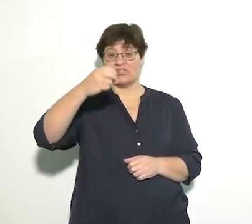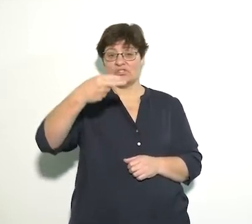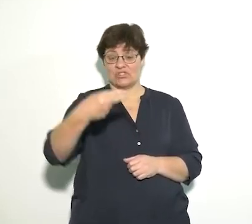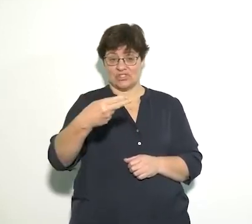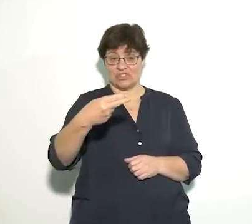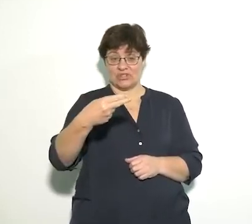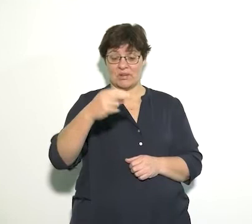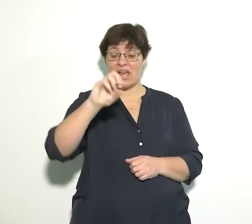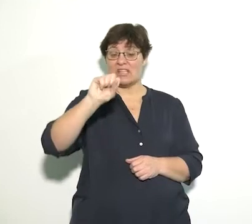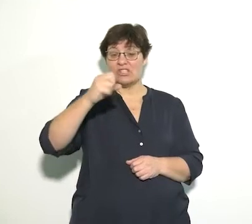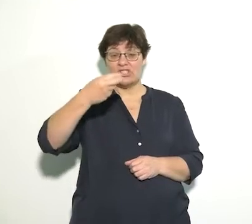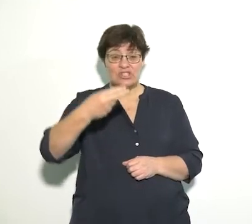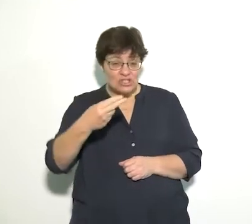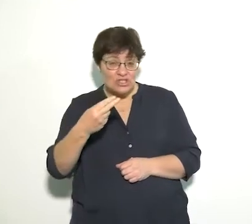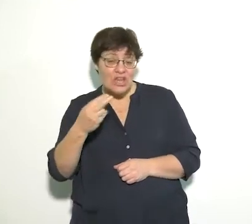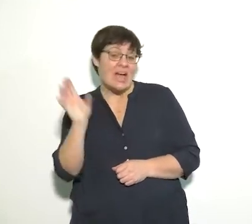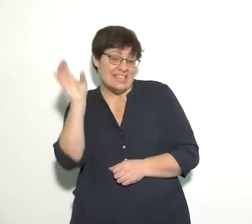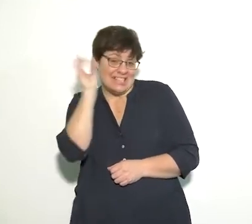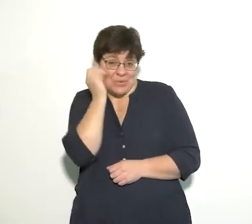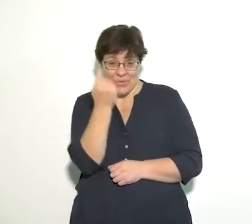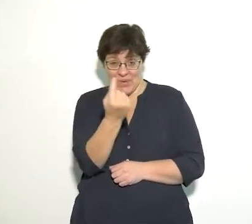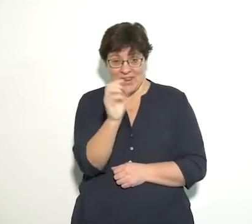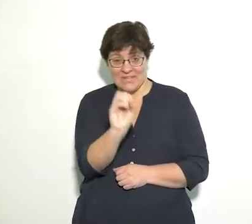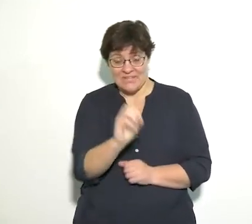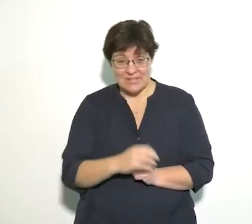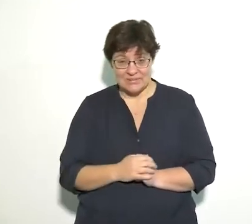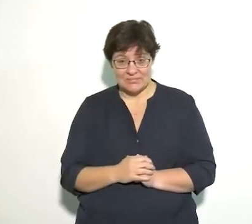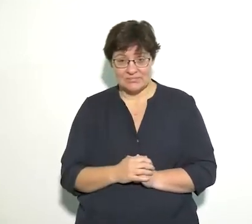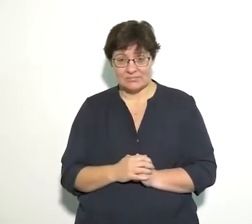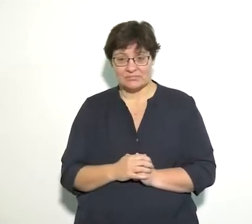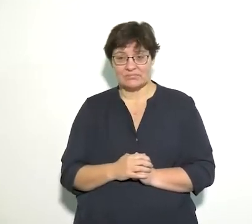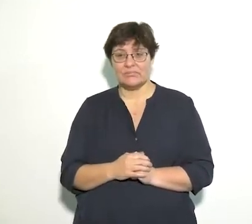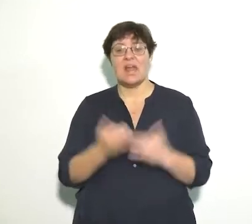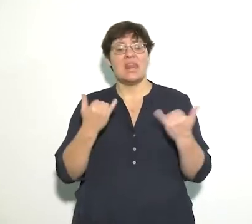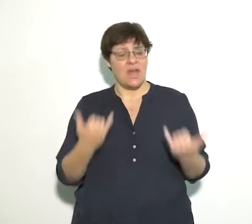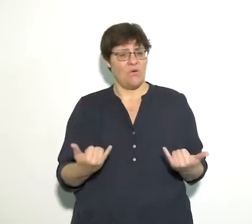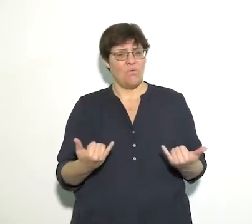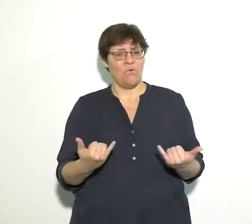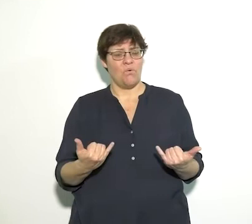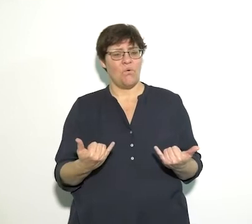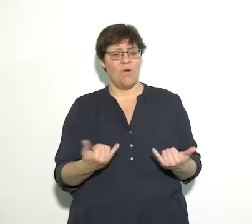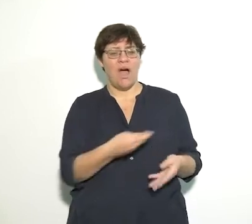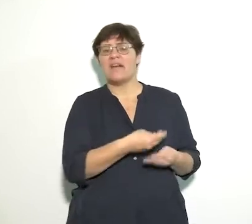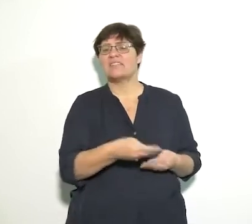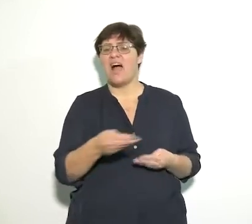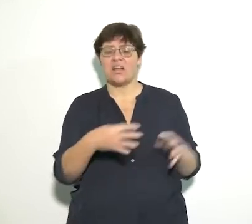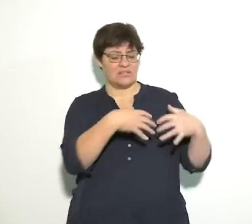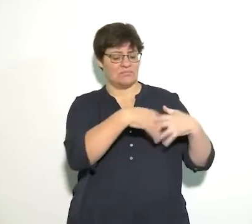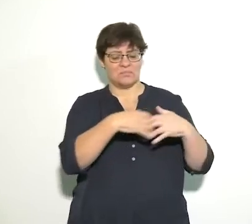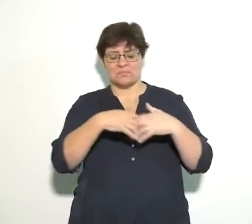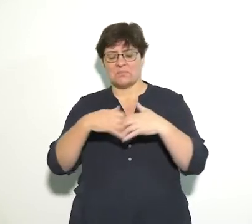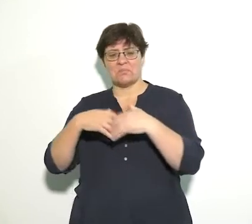digraph. There it is at the end. F-I-sh, fish. Now we want to make some snap cards